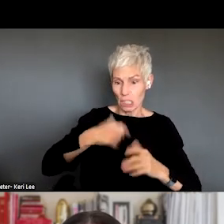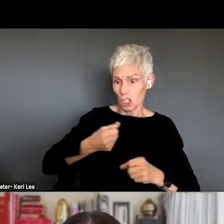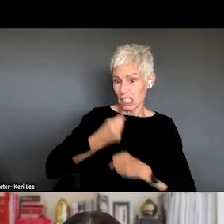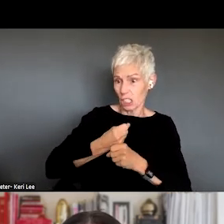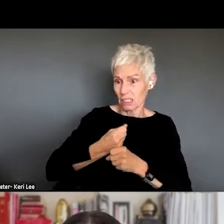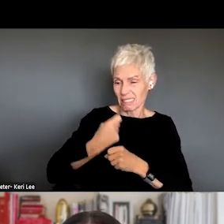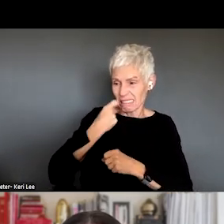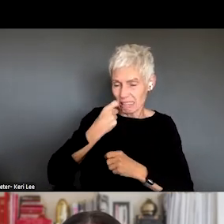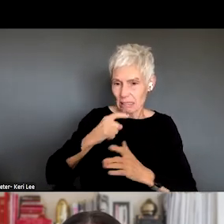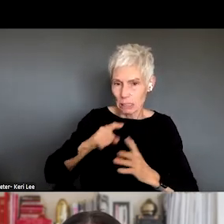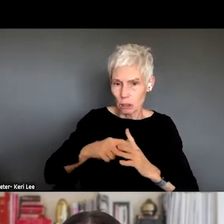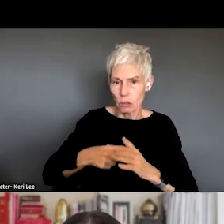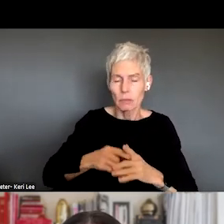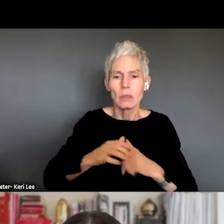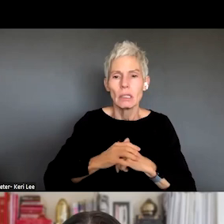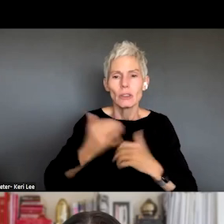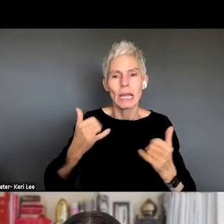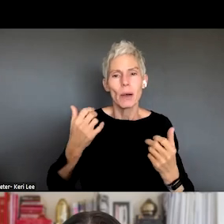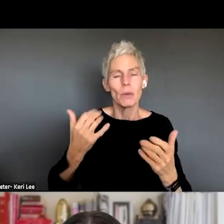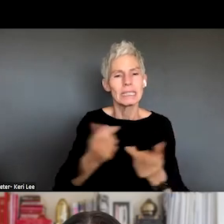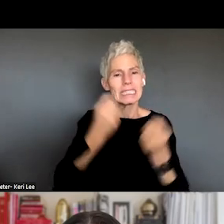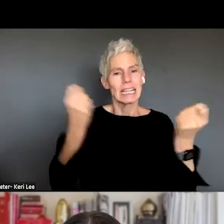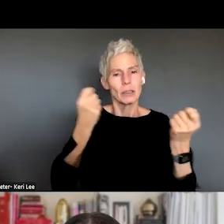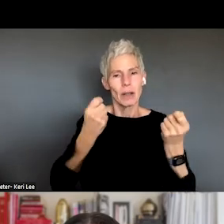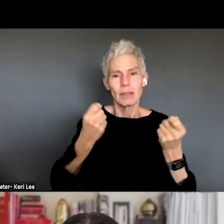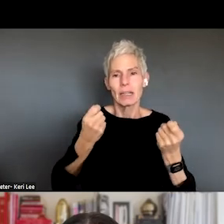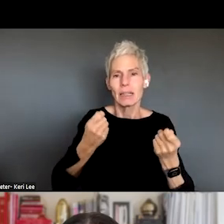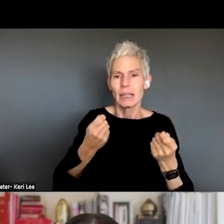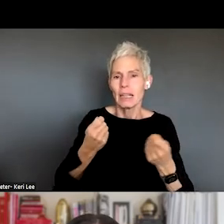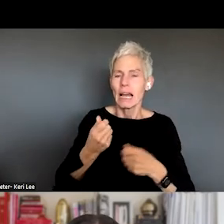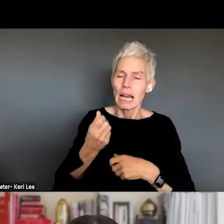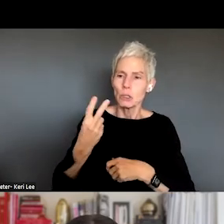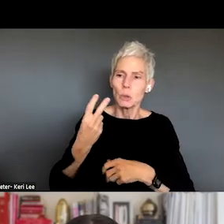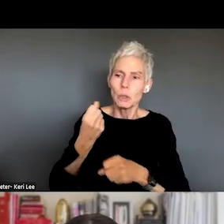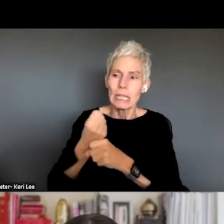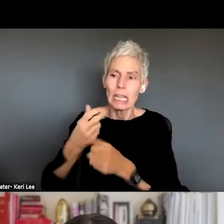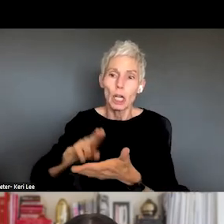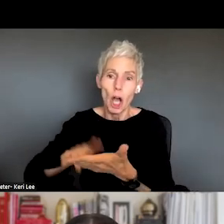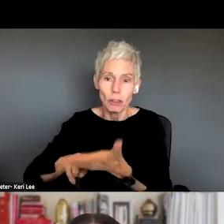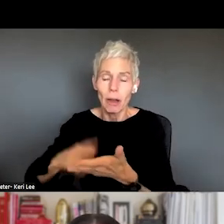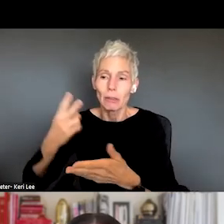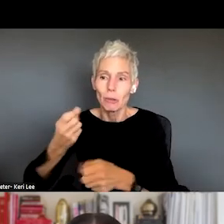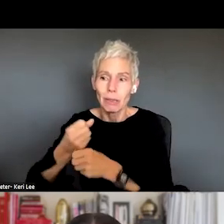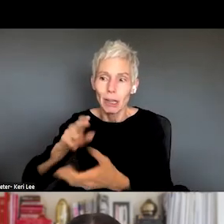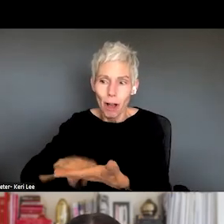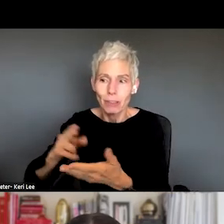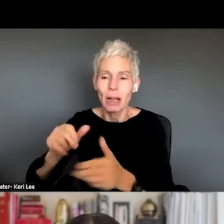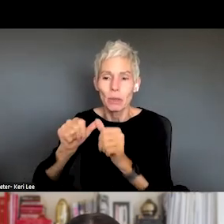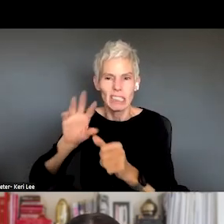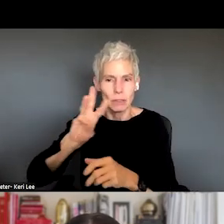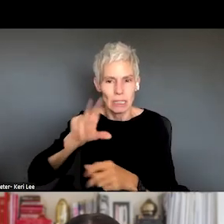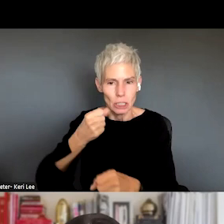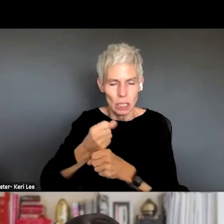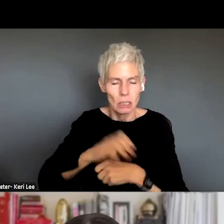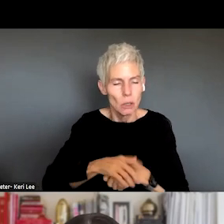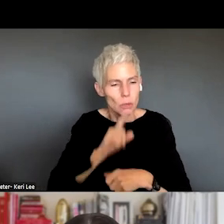and we now are celebrating our first multi-year contract. Well, congratulations. And I think it's really important for community